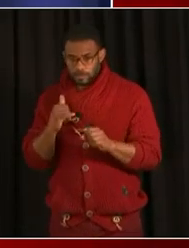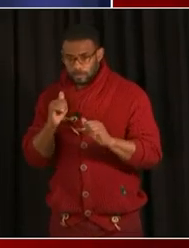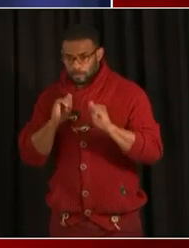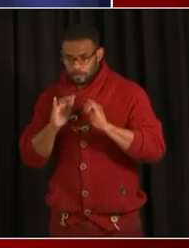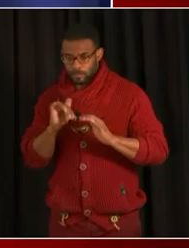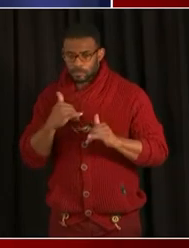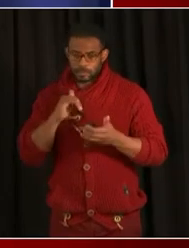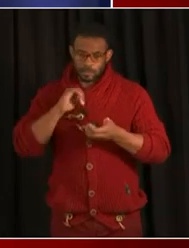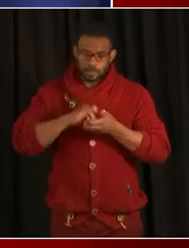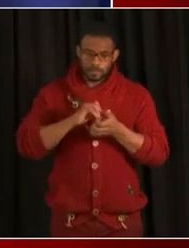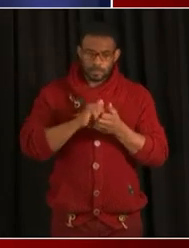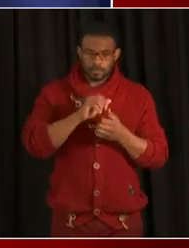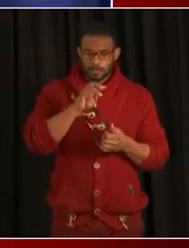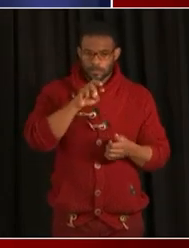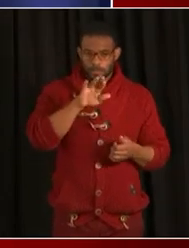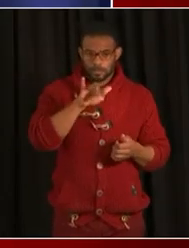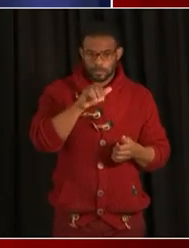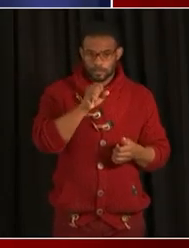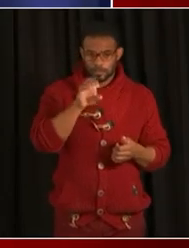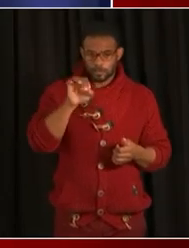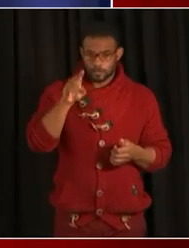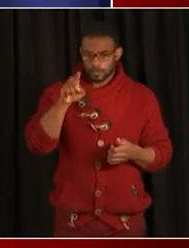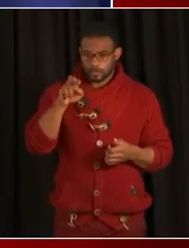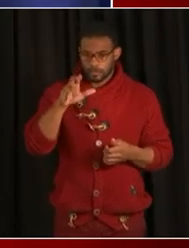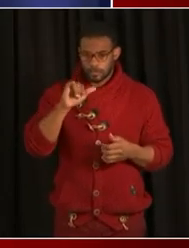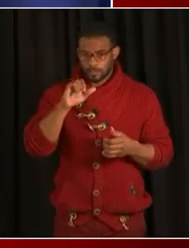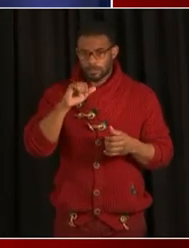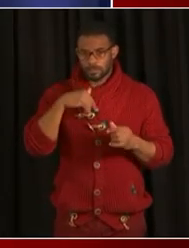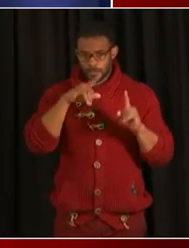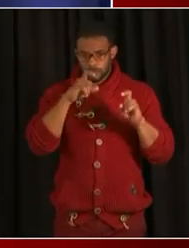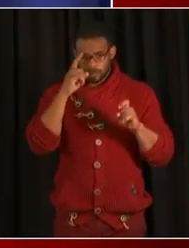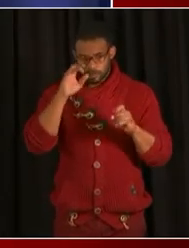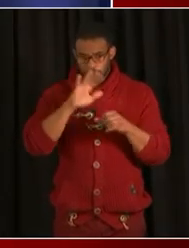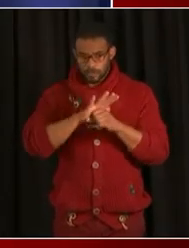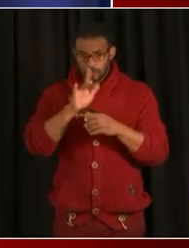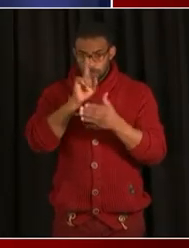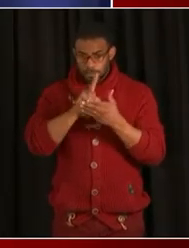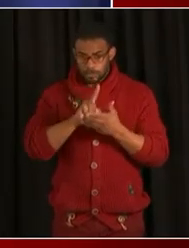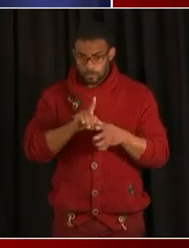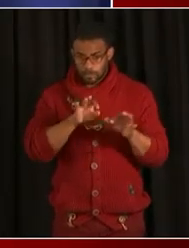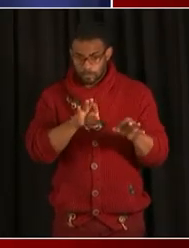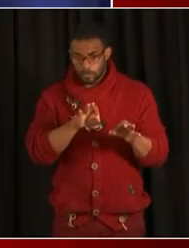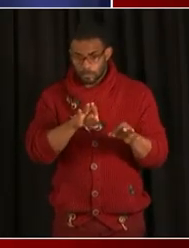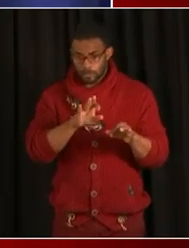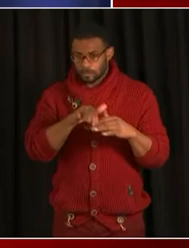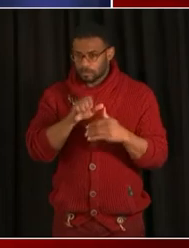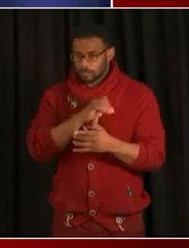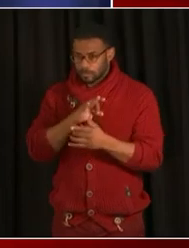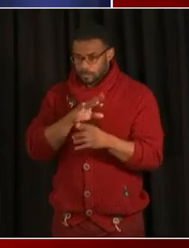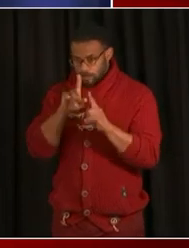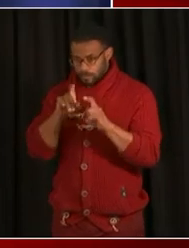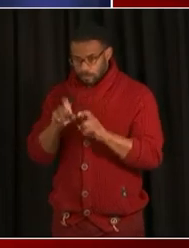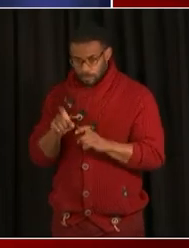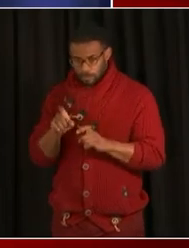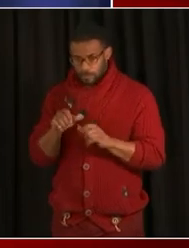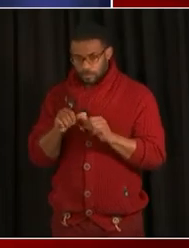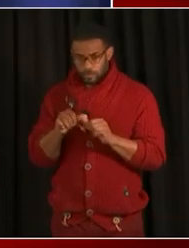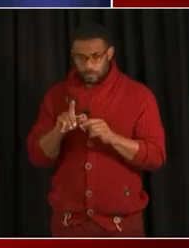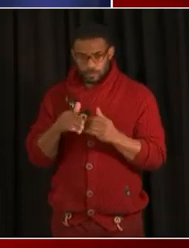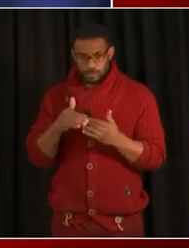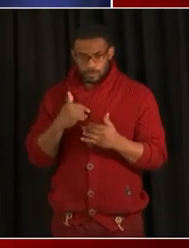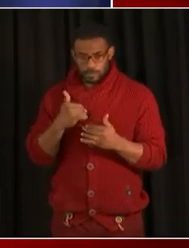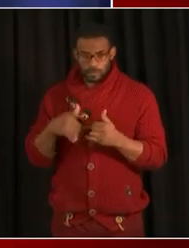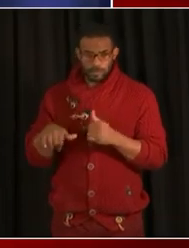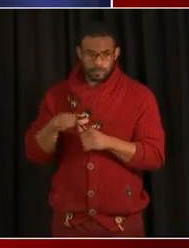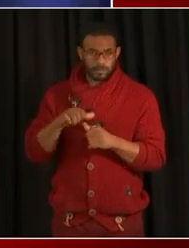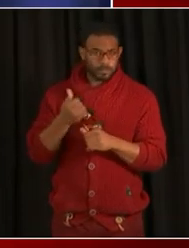our actors. We had a partner with Mary Center, so they got tested for COVID every week. All of the staff got tested constantly whenever